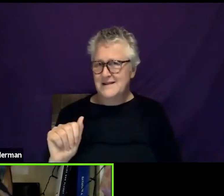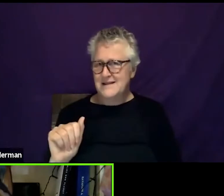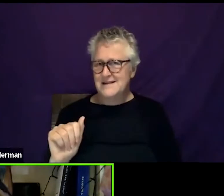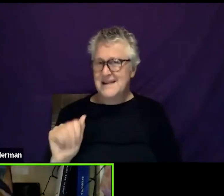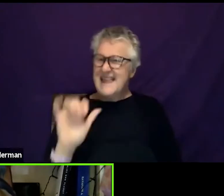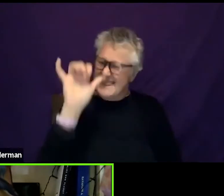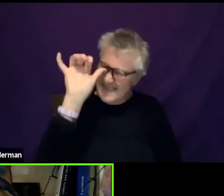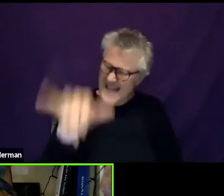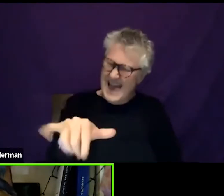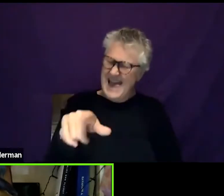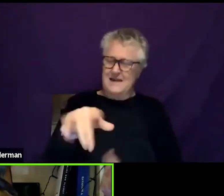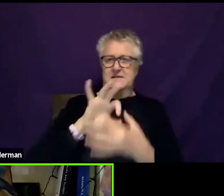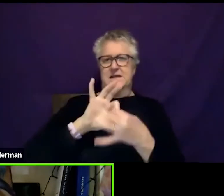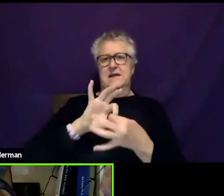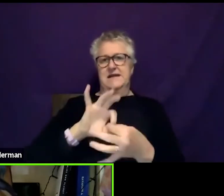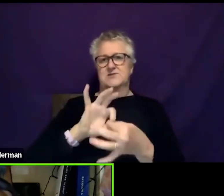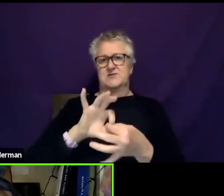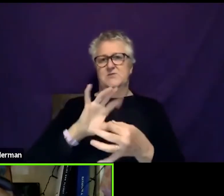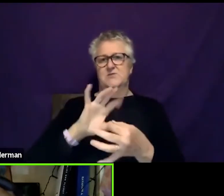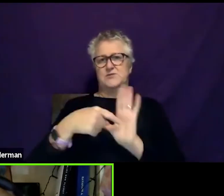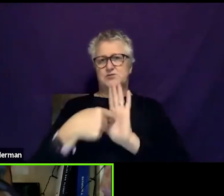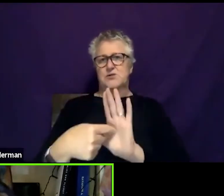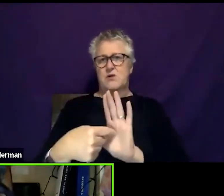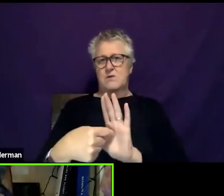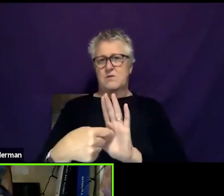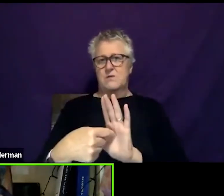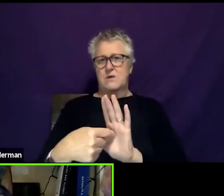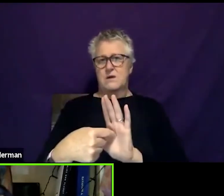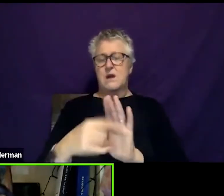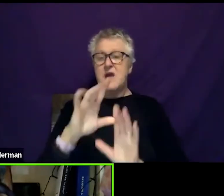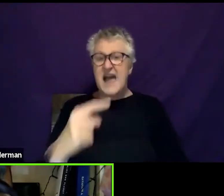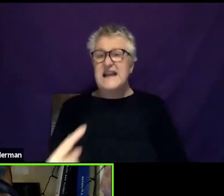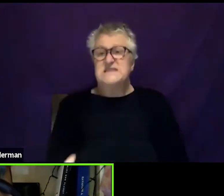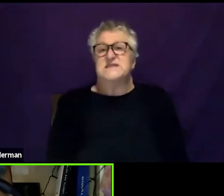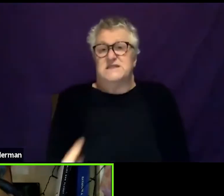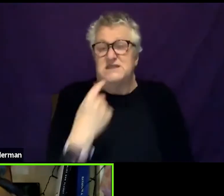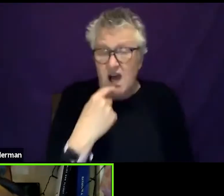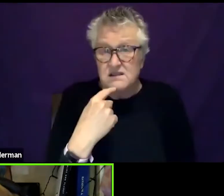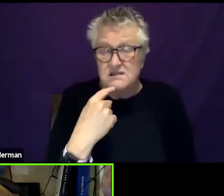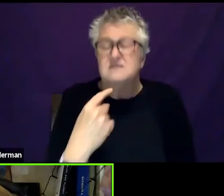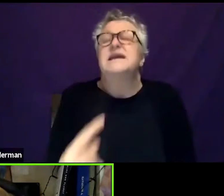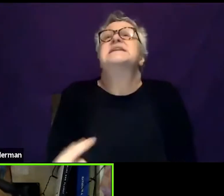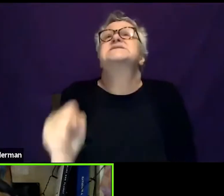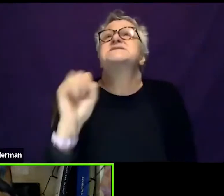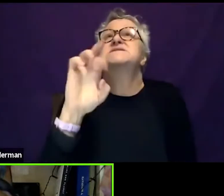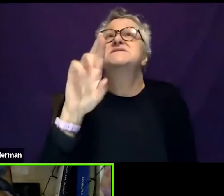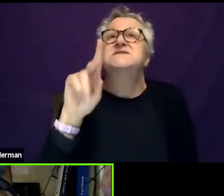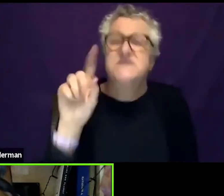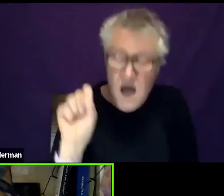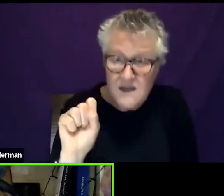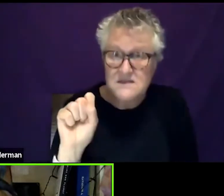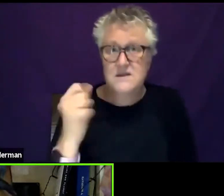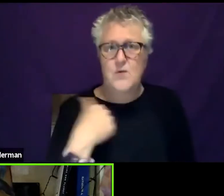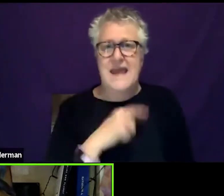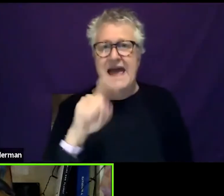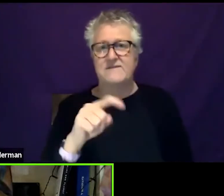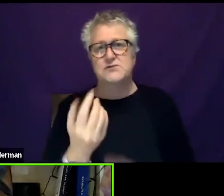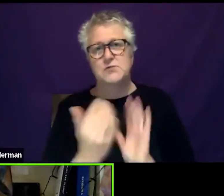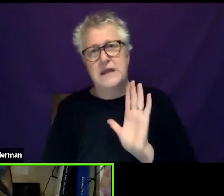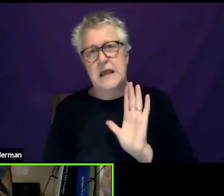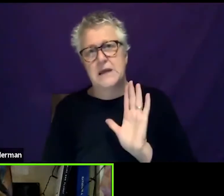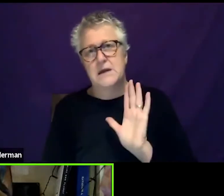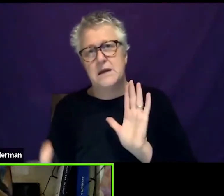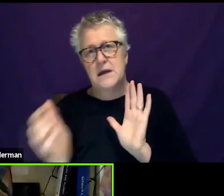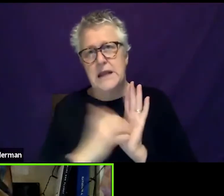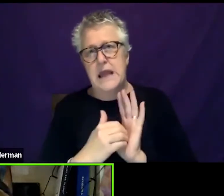show people. And it sucks. And it sucks that we have to keep doing it. And it is exhausting to keep